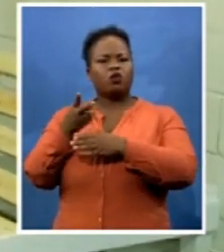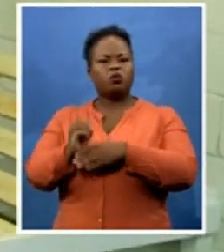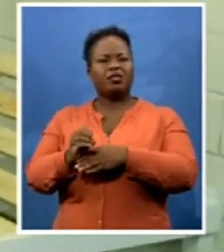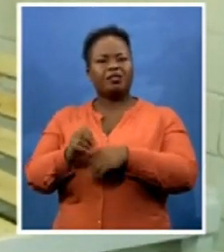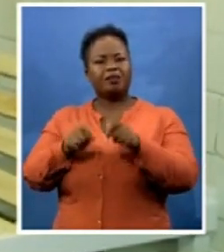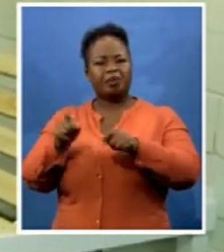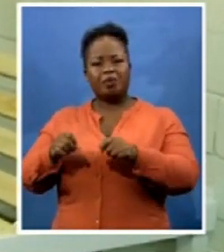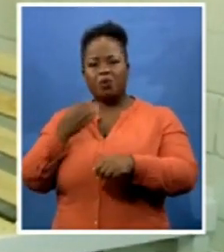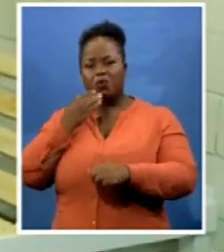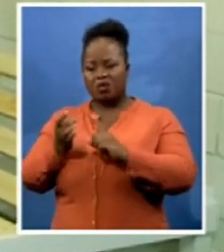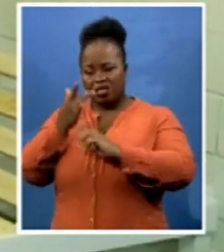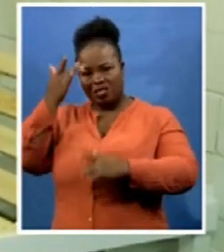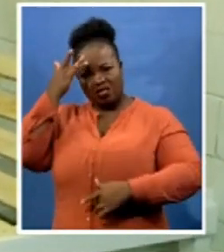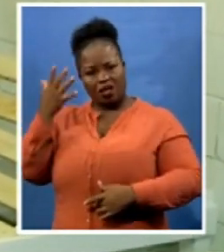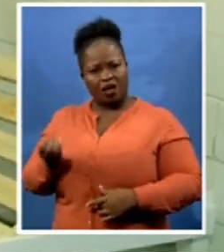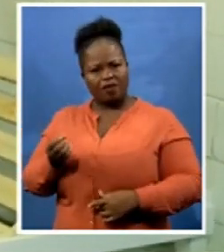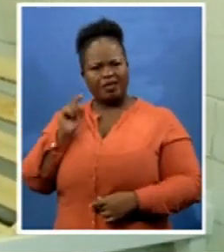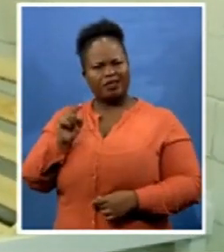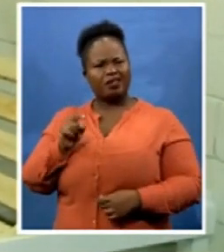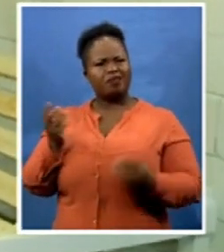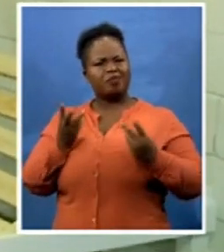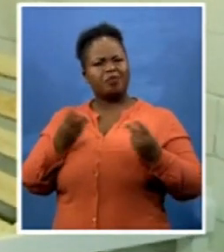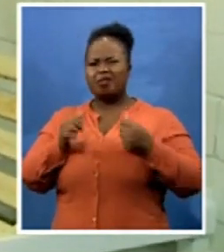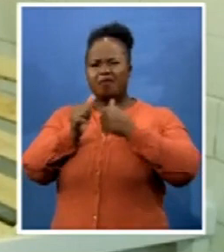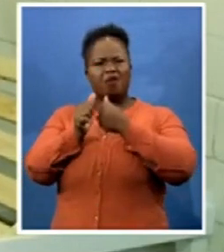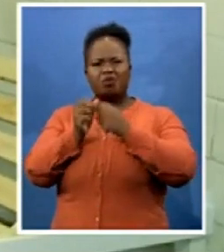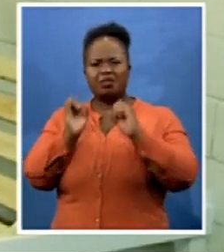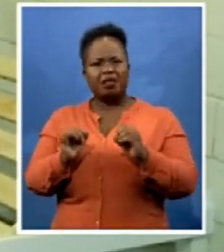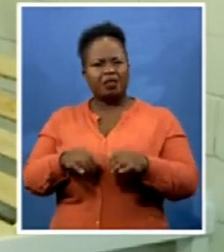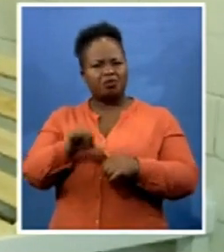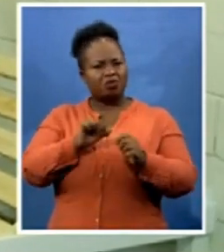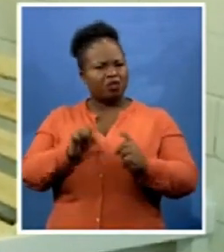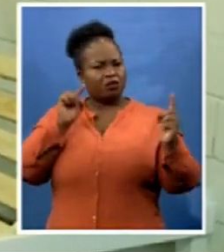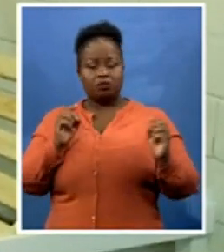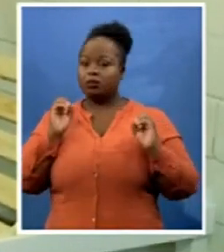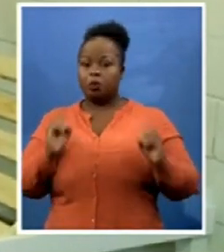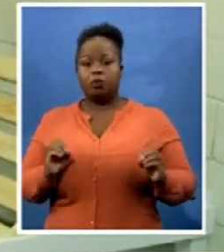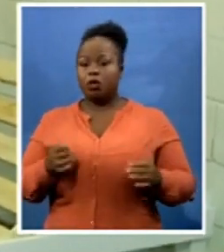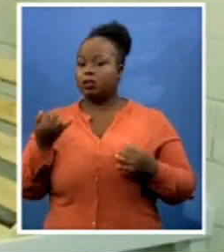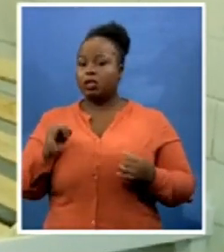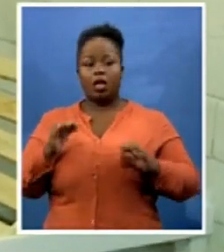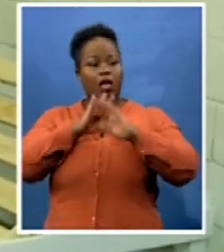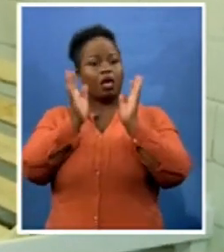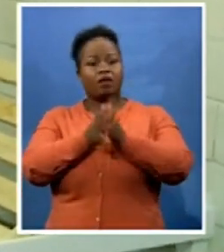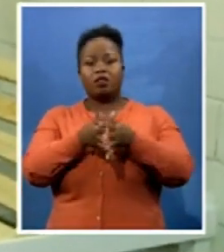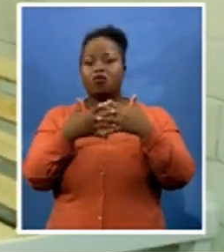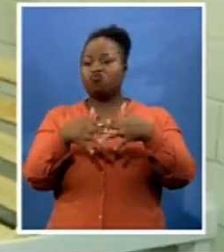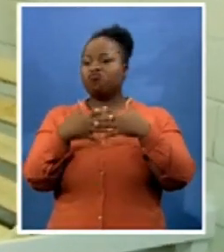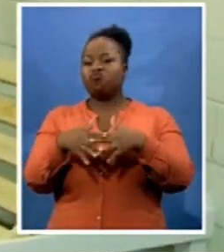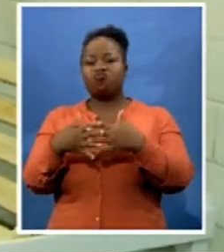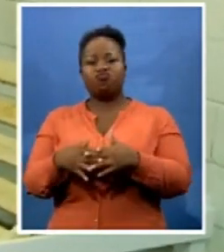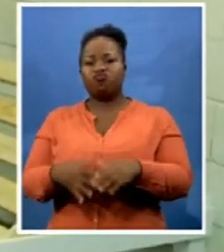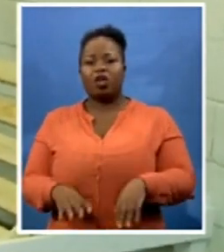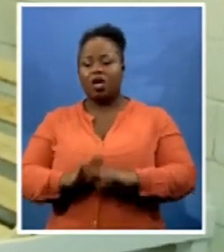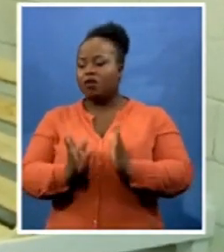still not complying to social distancing, still going out as business as usual, you then ask yourself, when this lockdown ends, how bad will things be